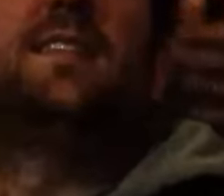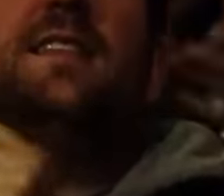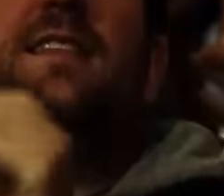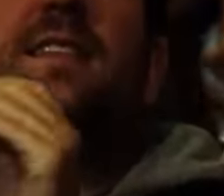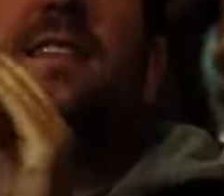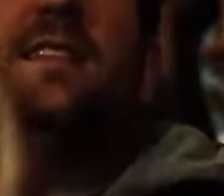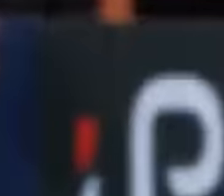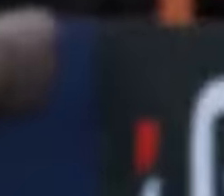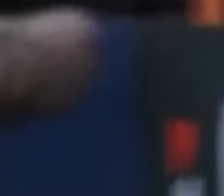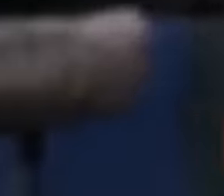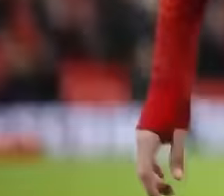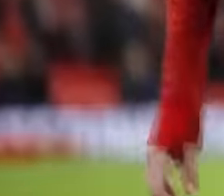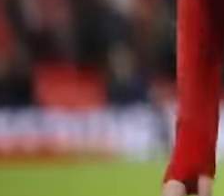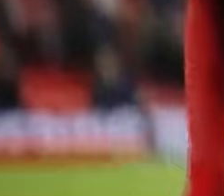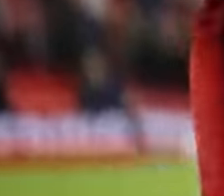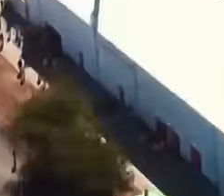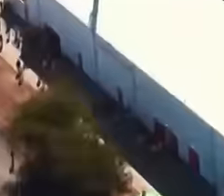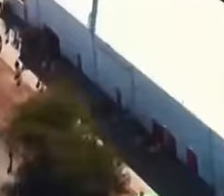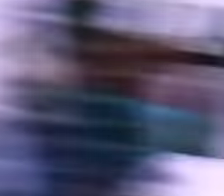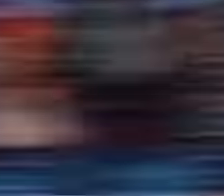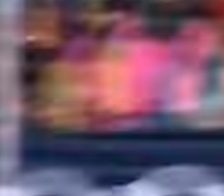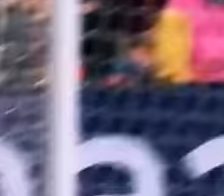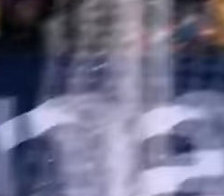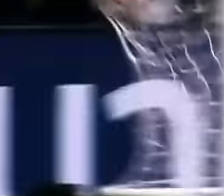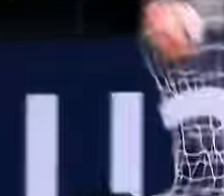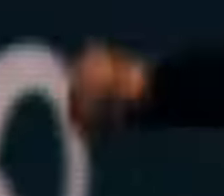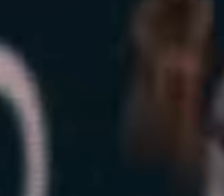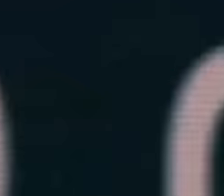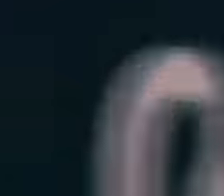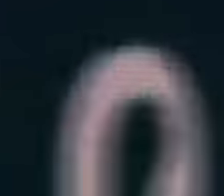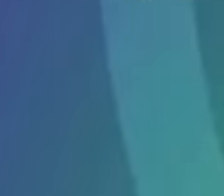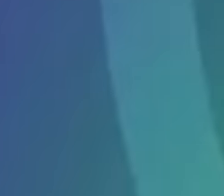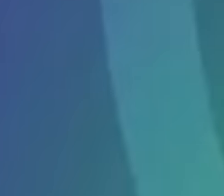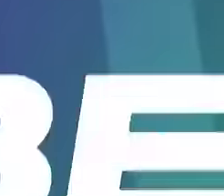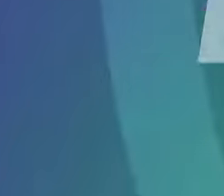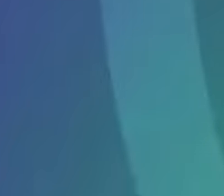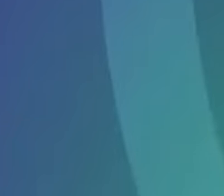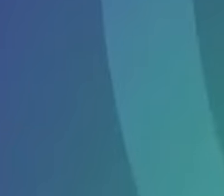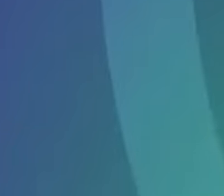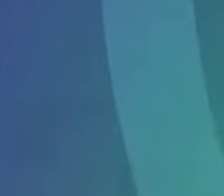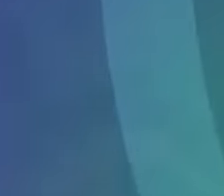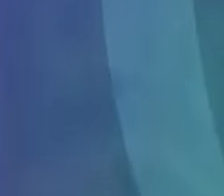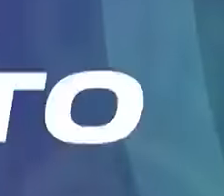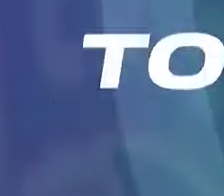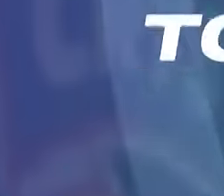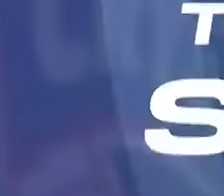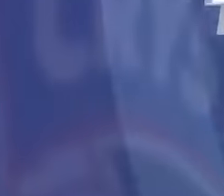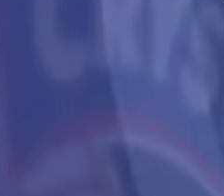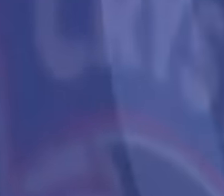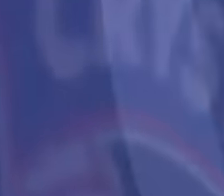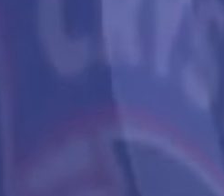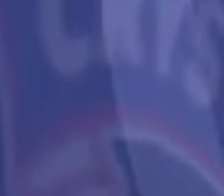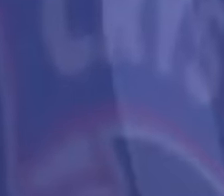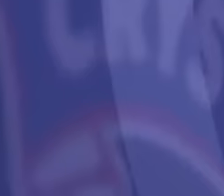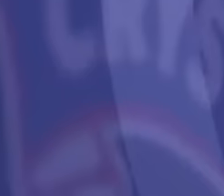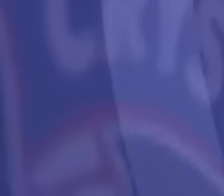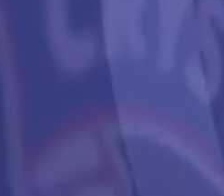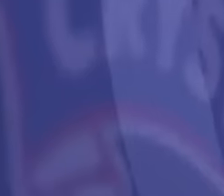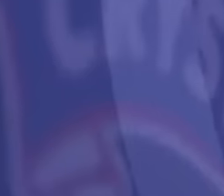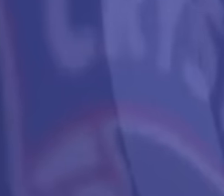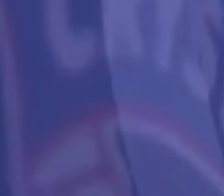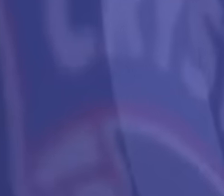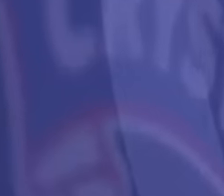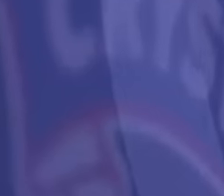csport.tv or download the csport app to catch all the action. Csport, the best way to see